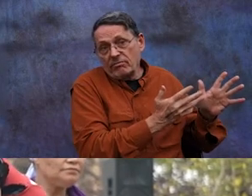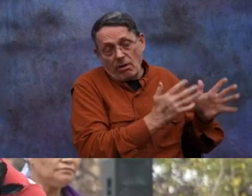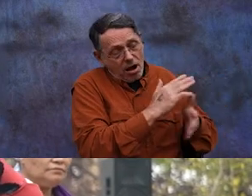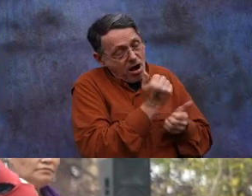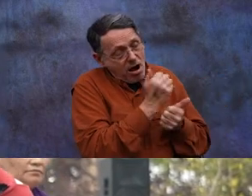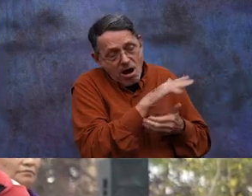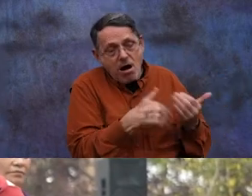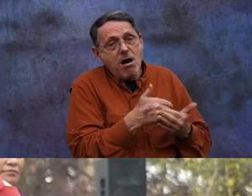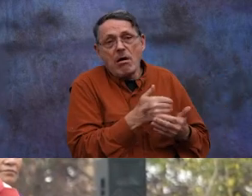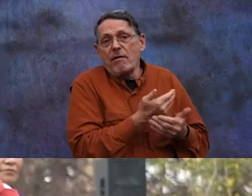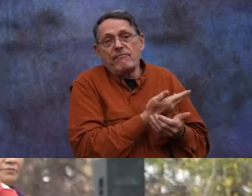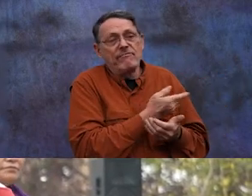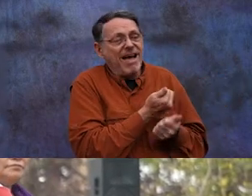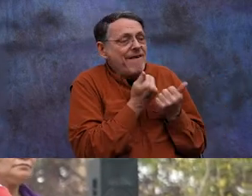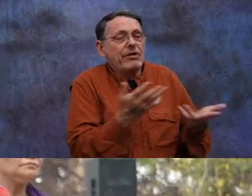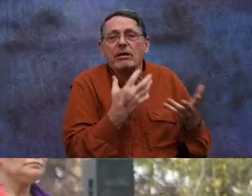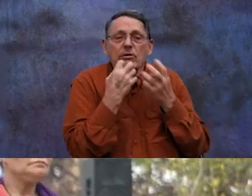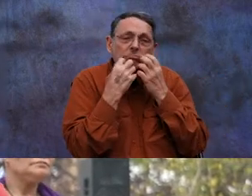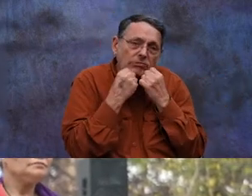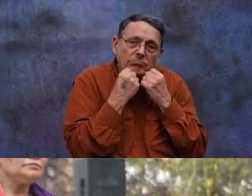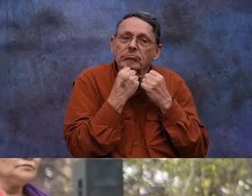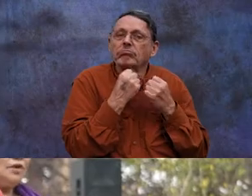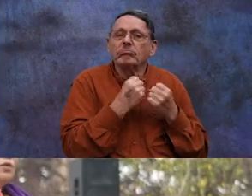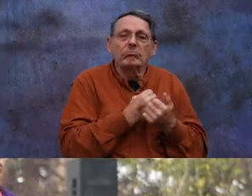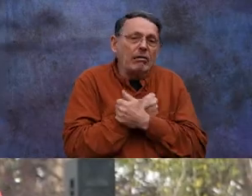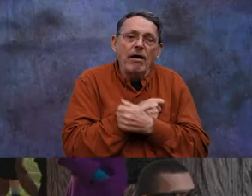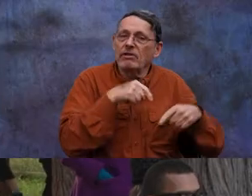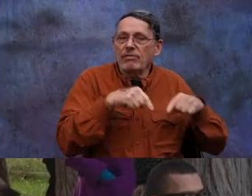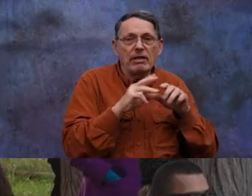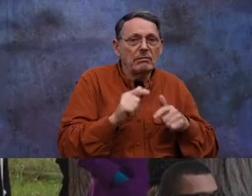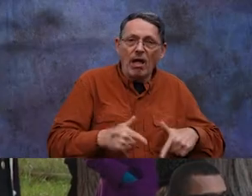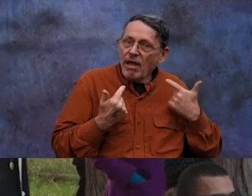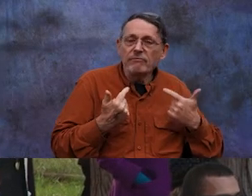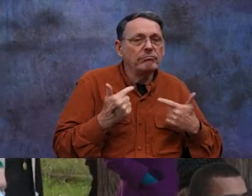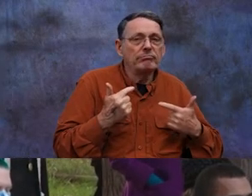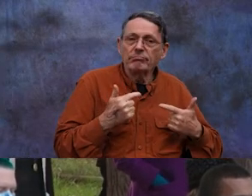all of what we have loved and cherished in this life.